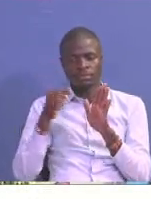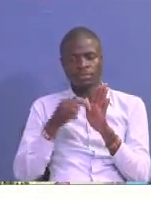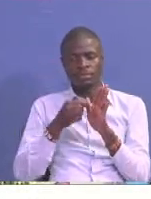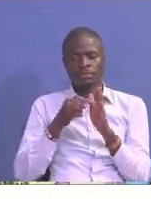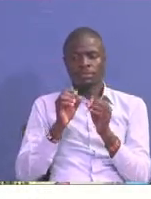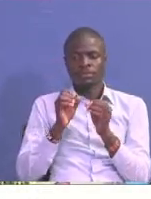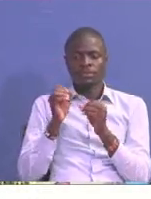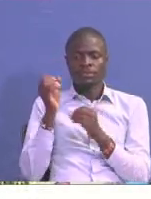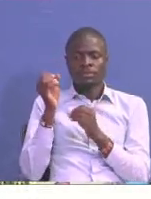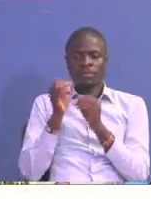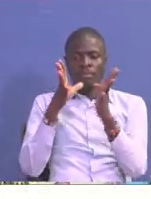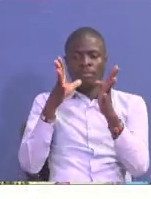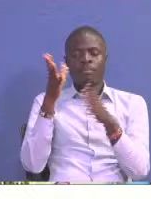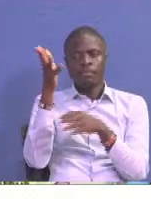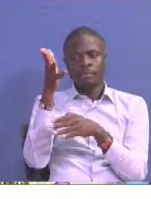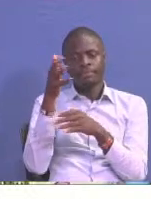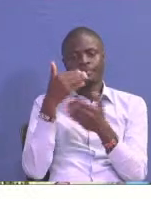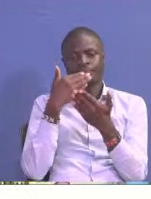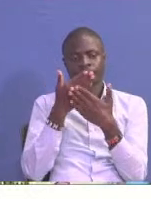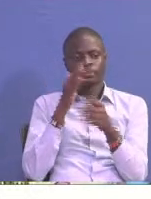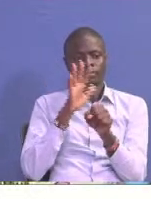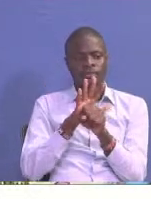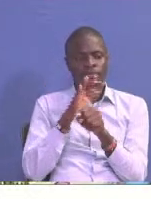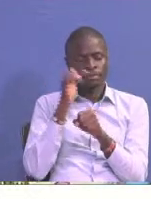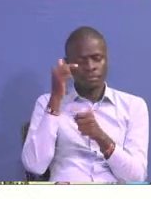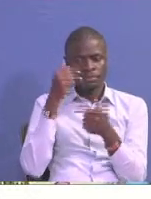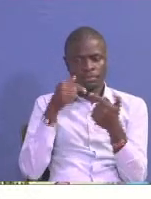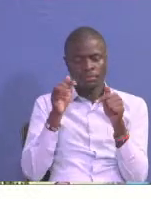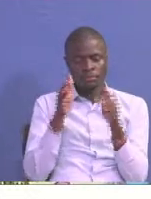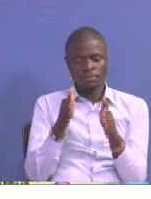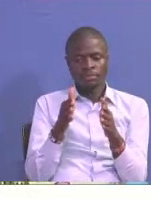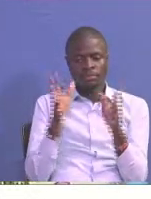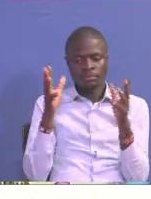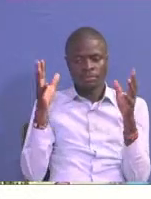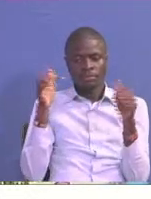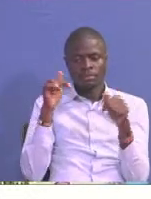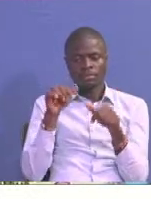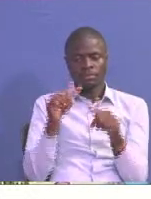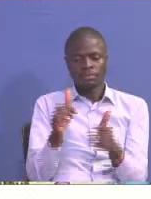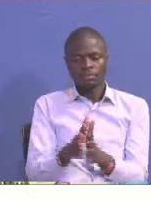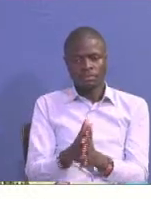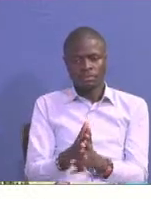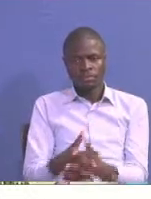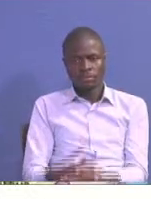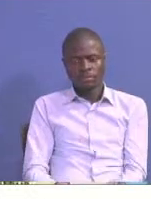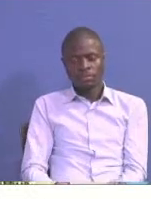public lecture. Thank you so much for being here. Clap for them as well.